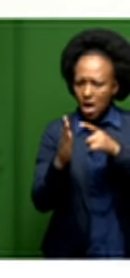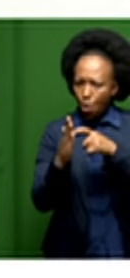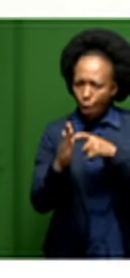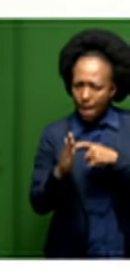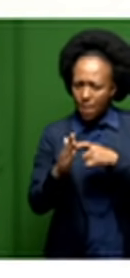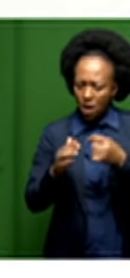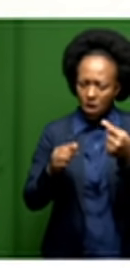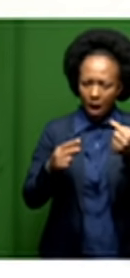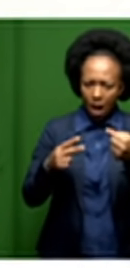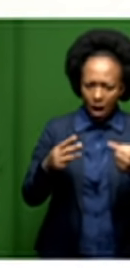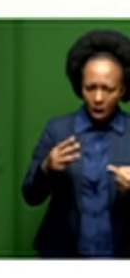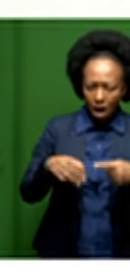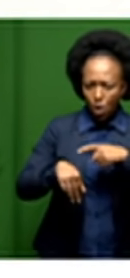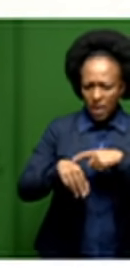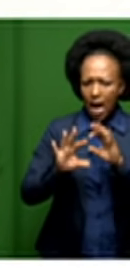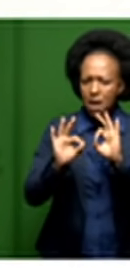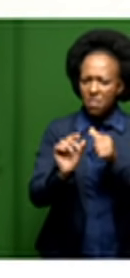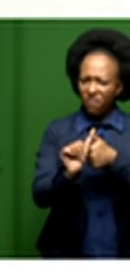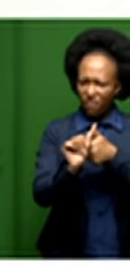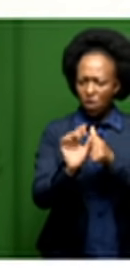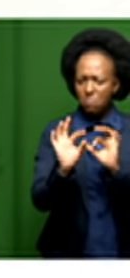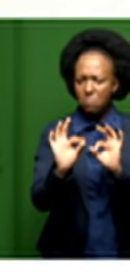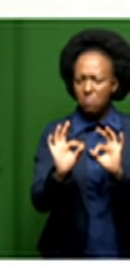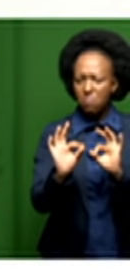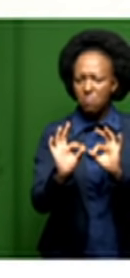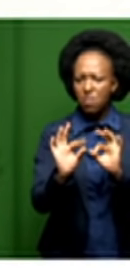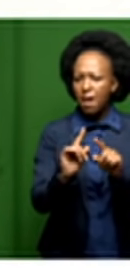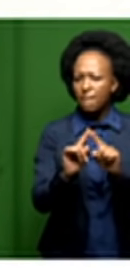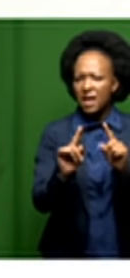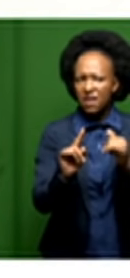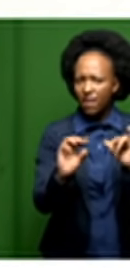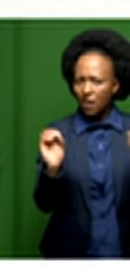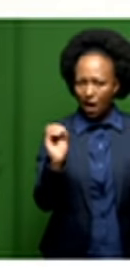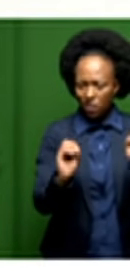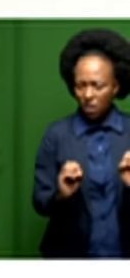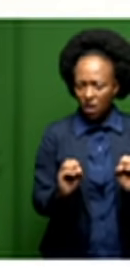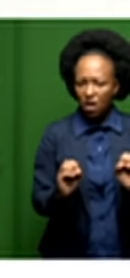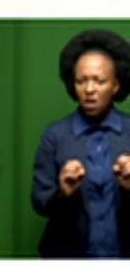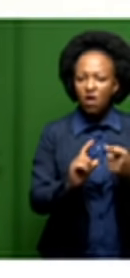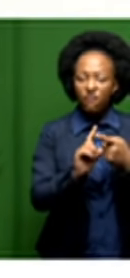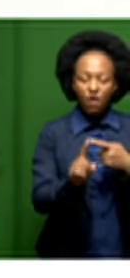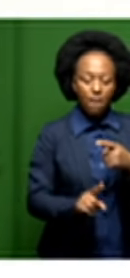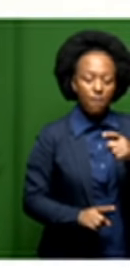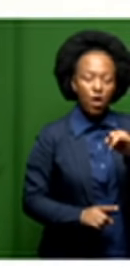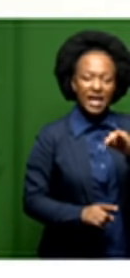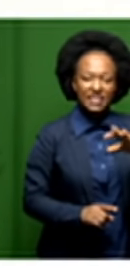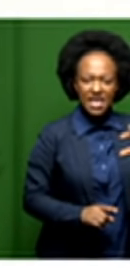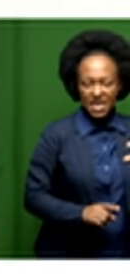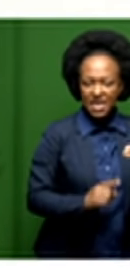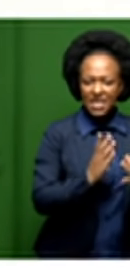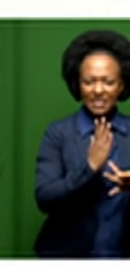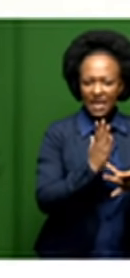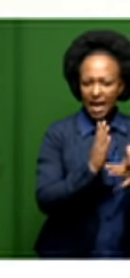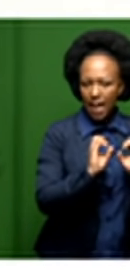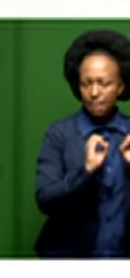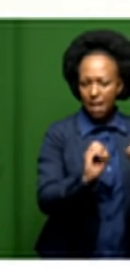on time. And if indeed there was nothing untoward coming from the IEC technically, then